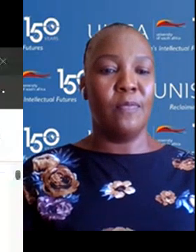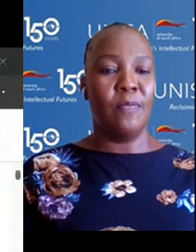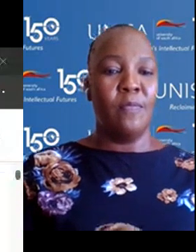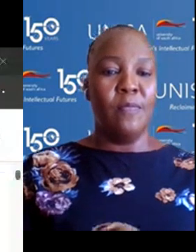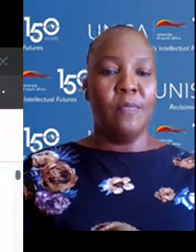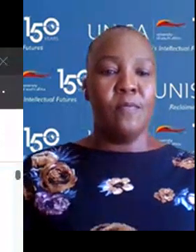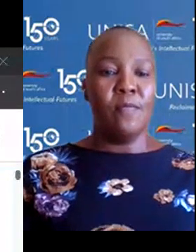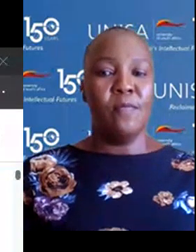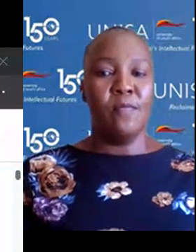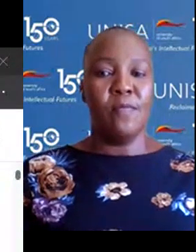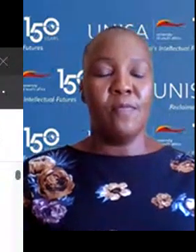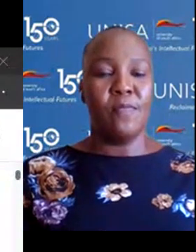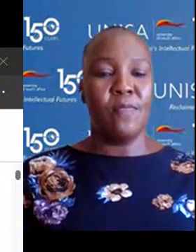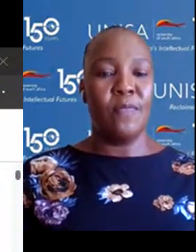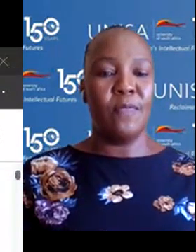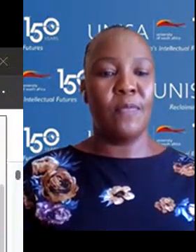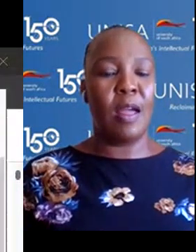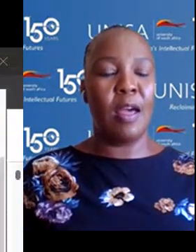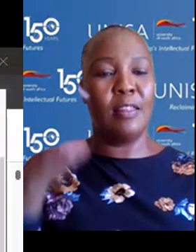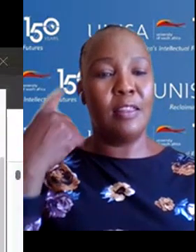I think I'm already in.